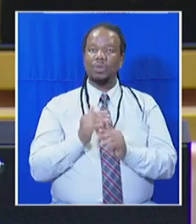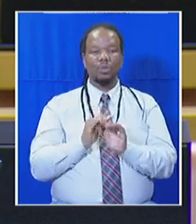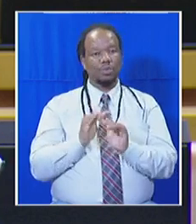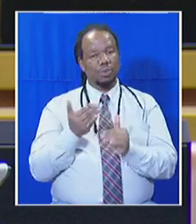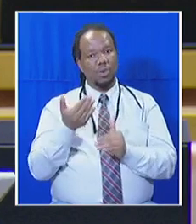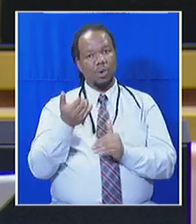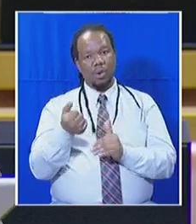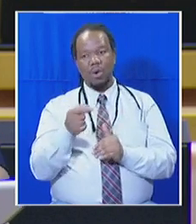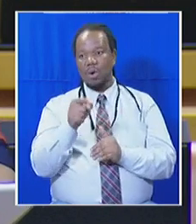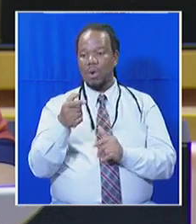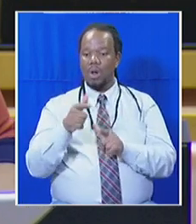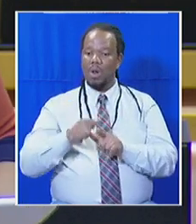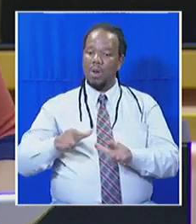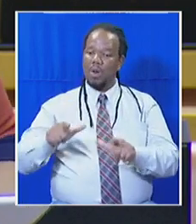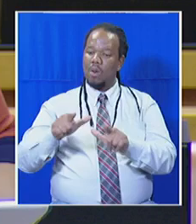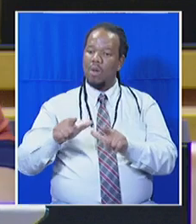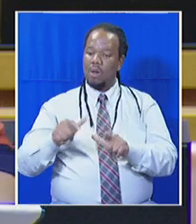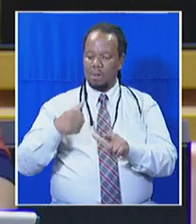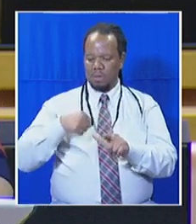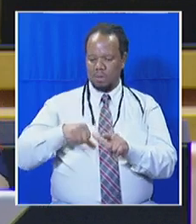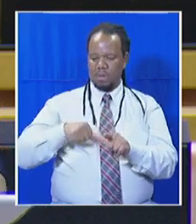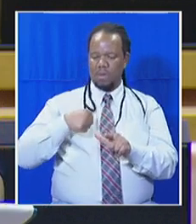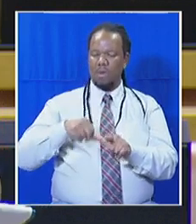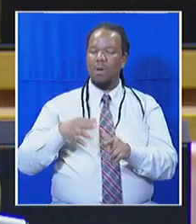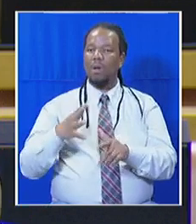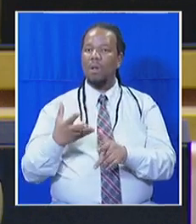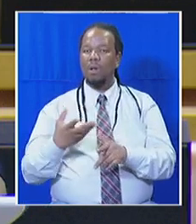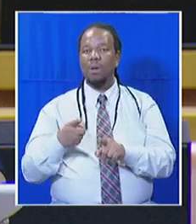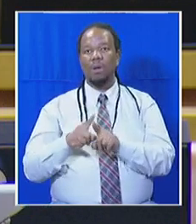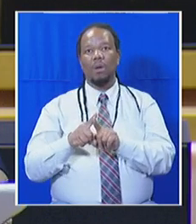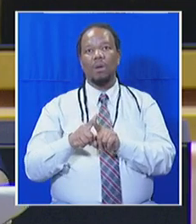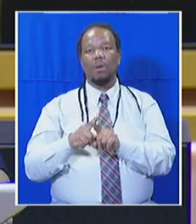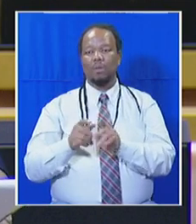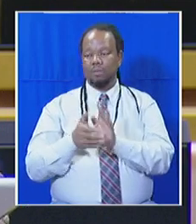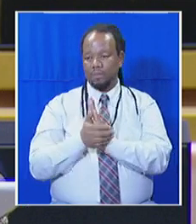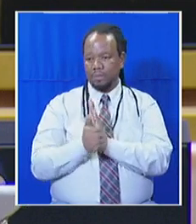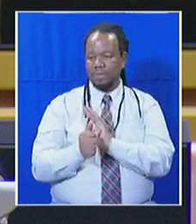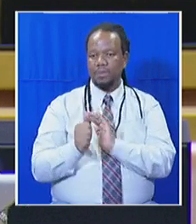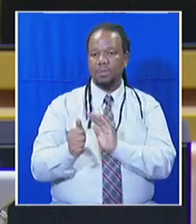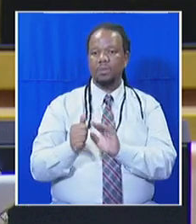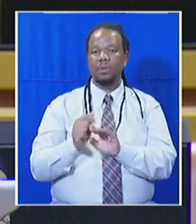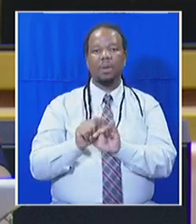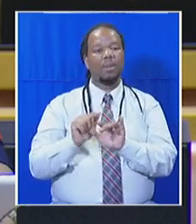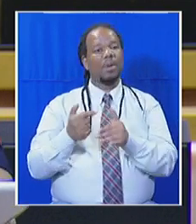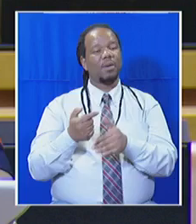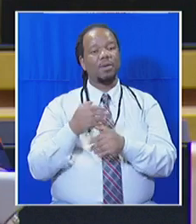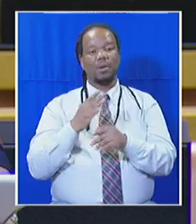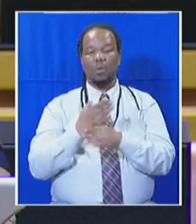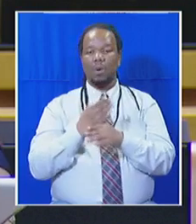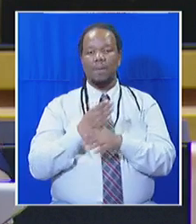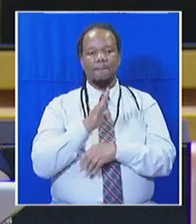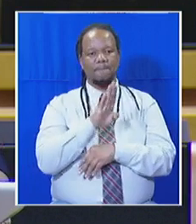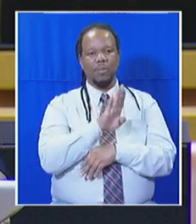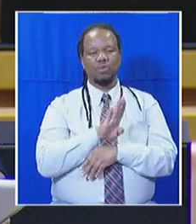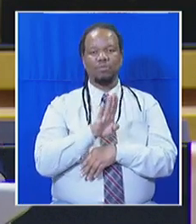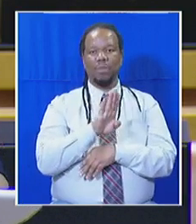of some of our local authorities. And one can safely indicate the work that we are now doing in Bushbuck Ridge, turning around